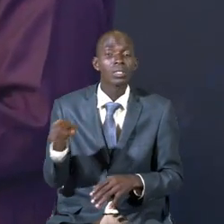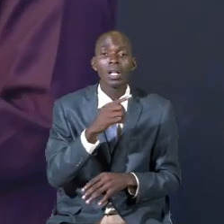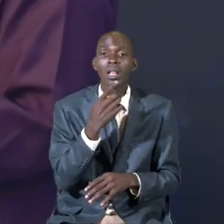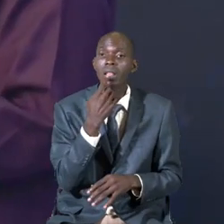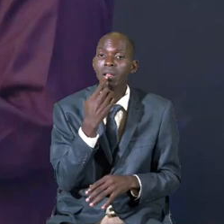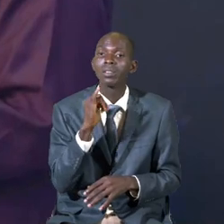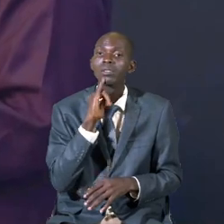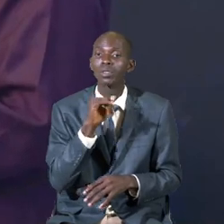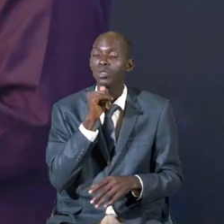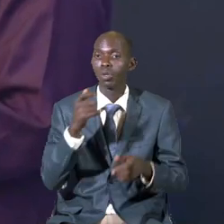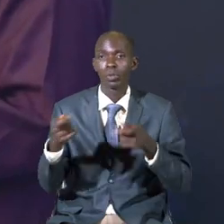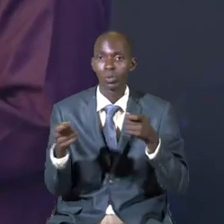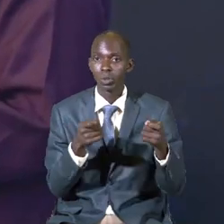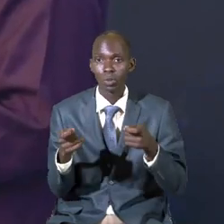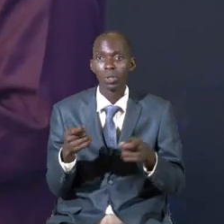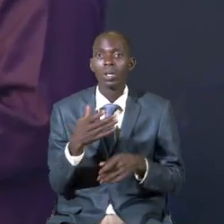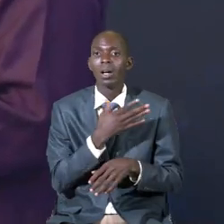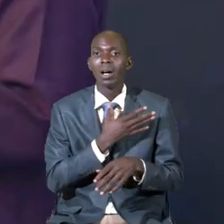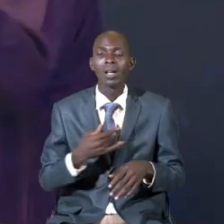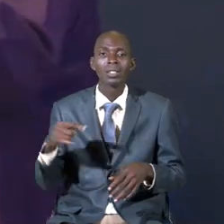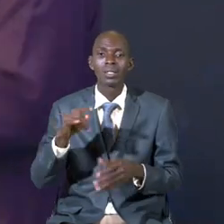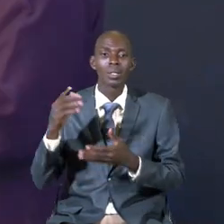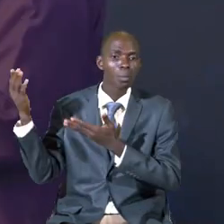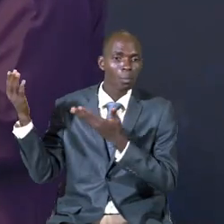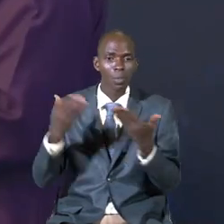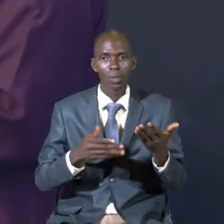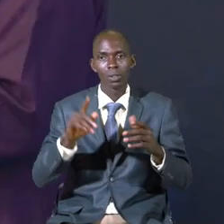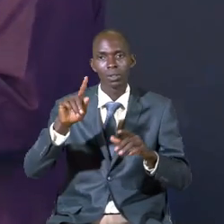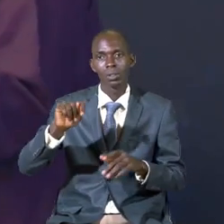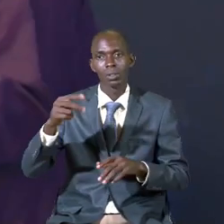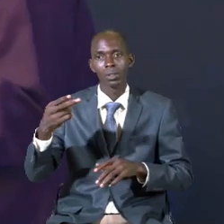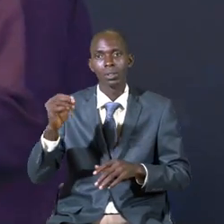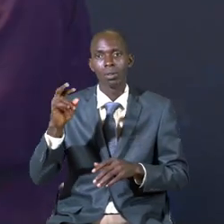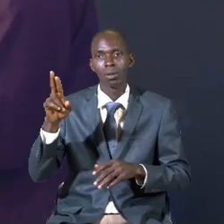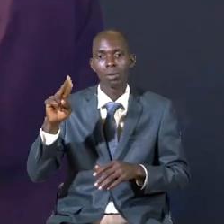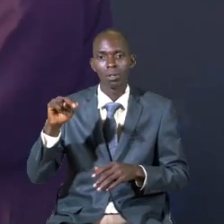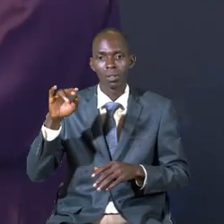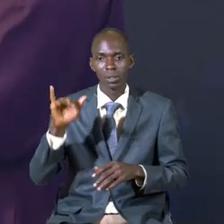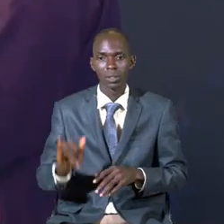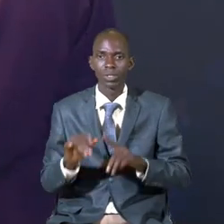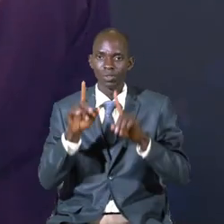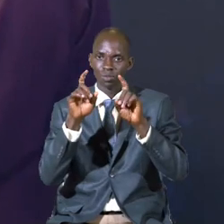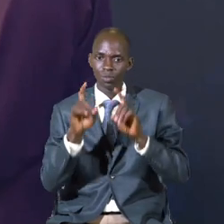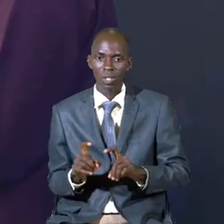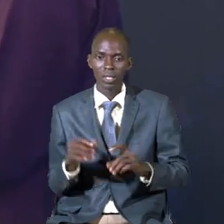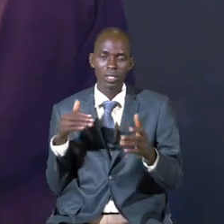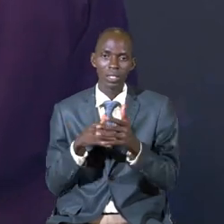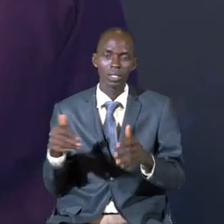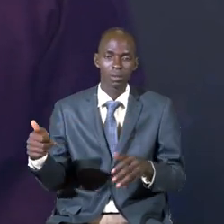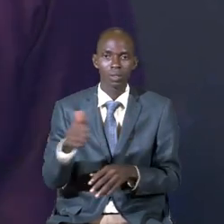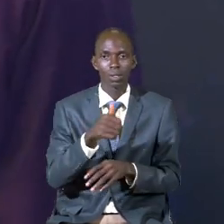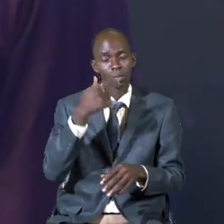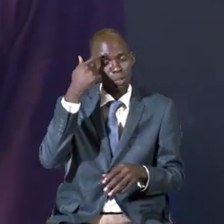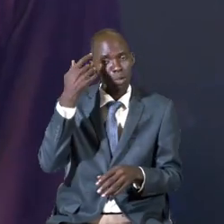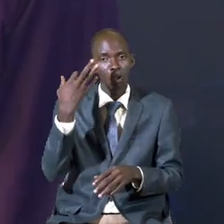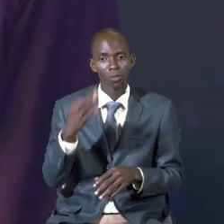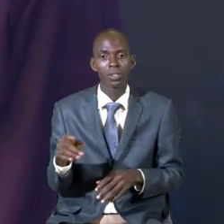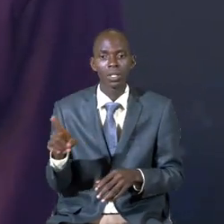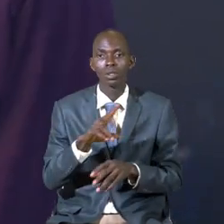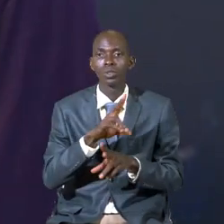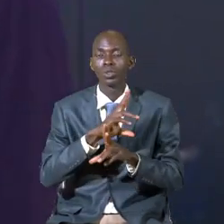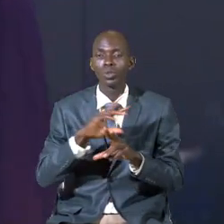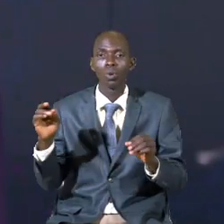and they buy sony trials for themselves by their timeless tongue beware number